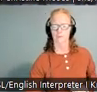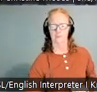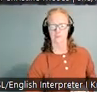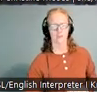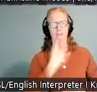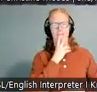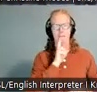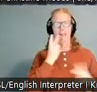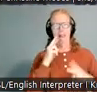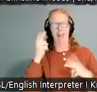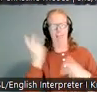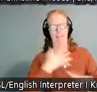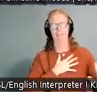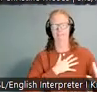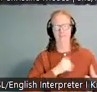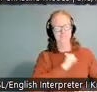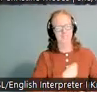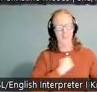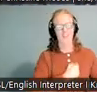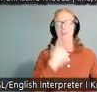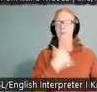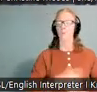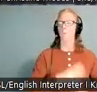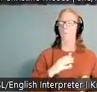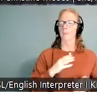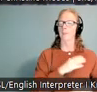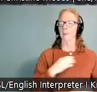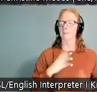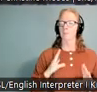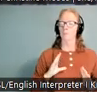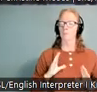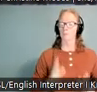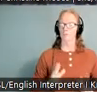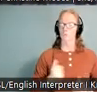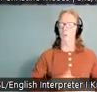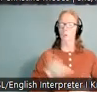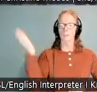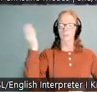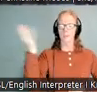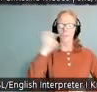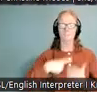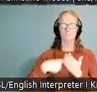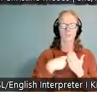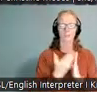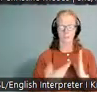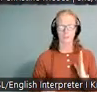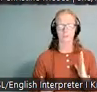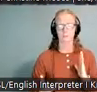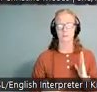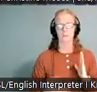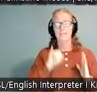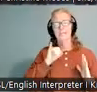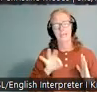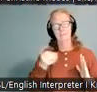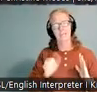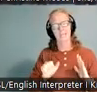sorry about that. As the commissioners are presenting and or discussing things, if attendees